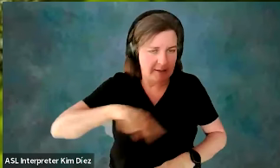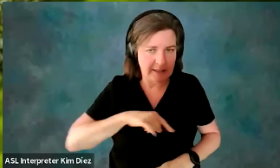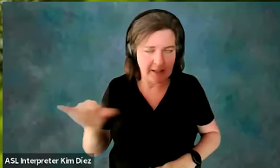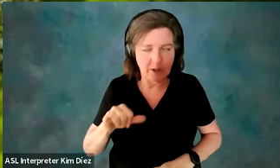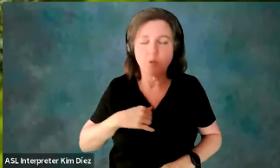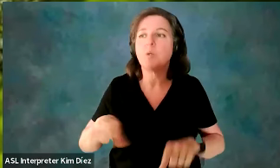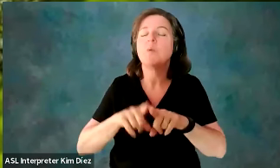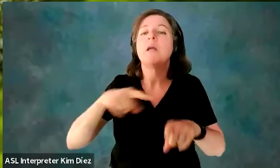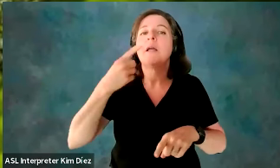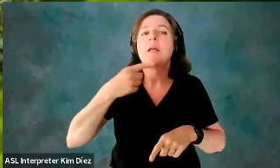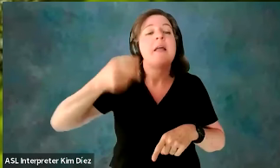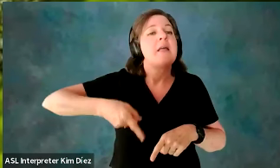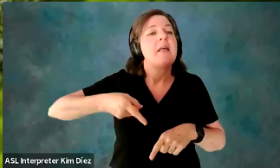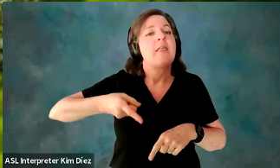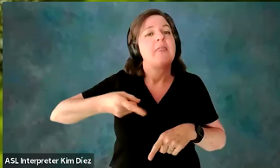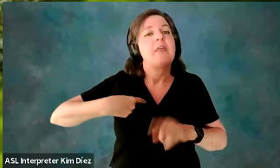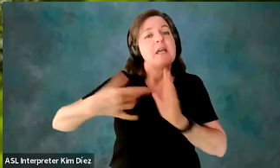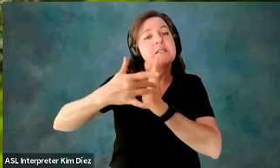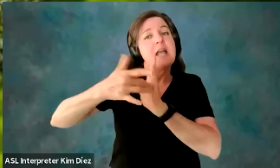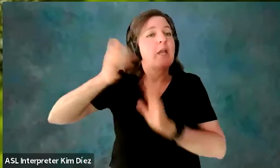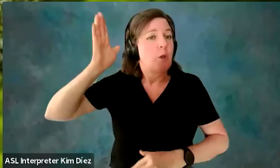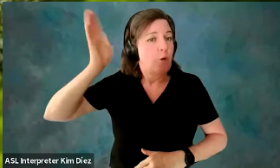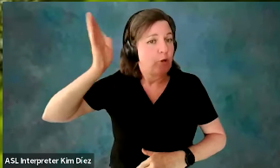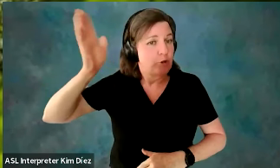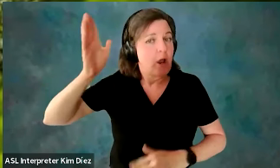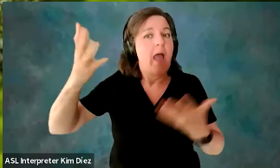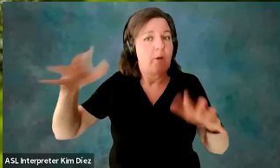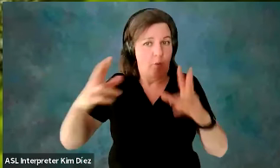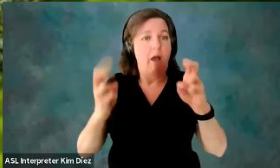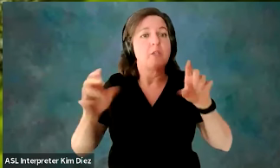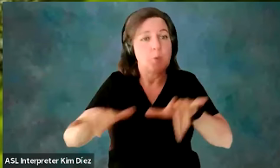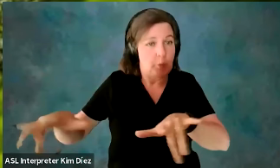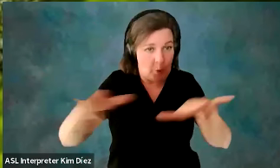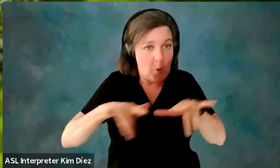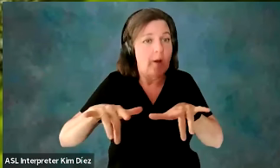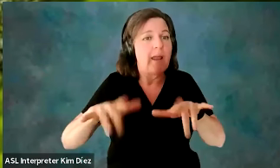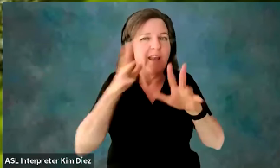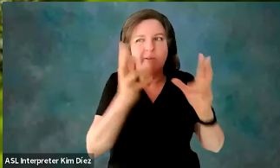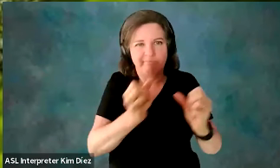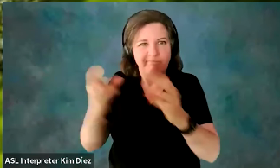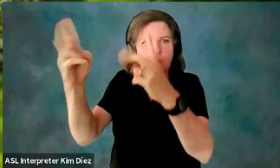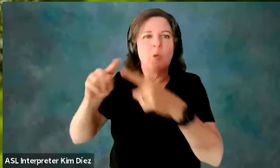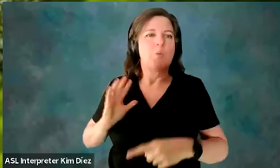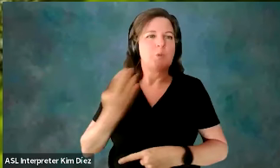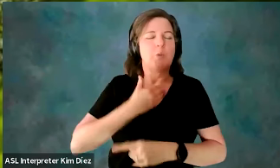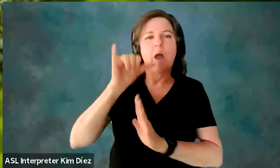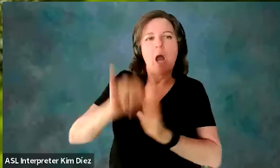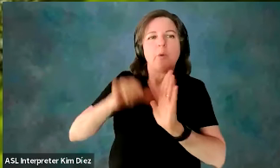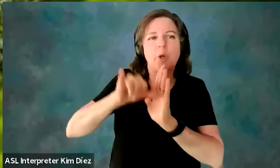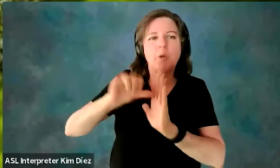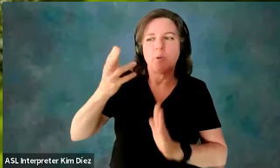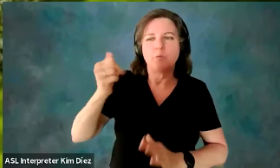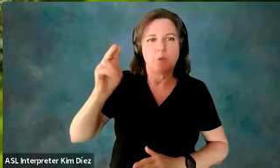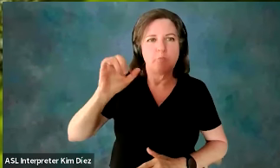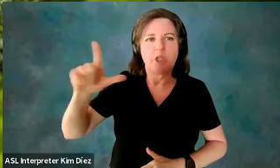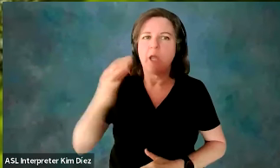mentioned at the beginning, this talk has been recorded and it's going to be available in our YouTube channel very